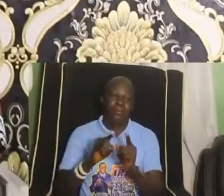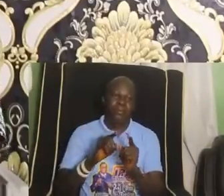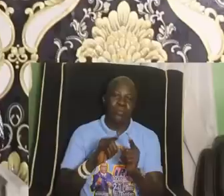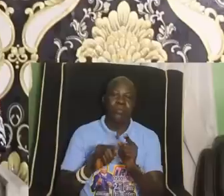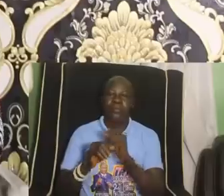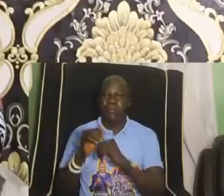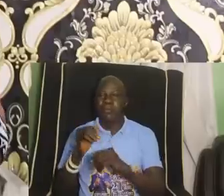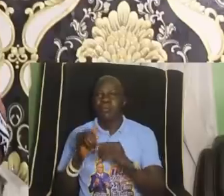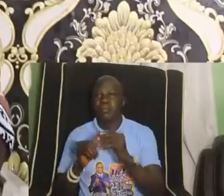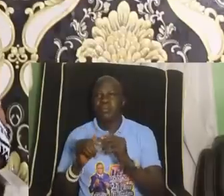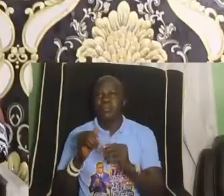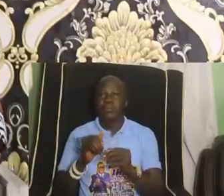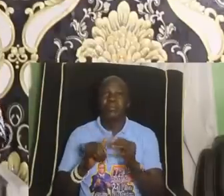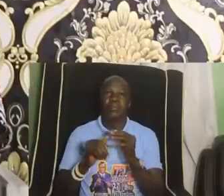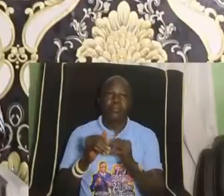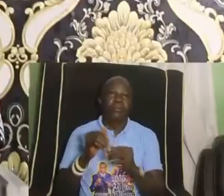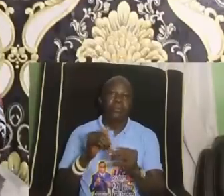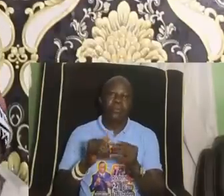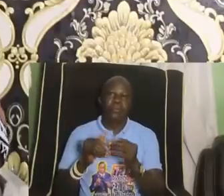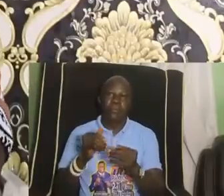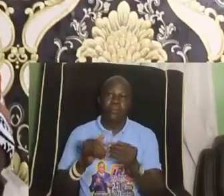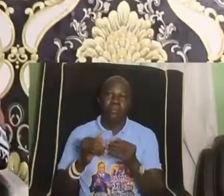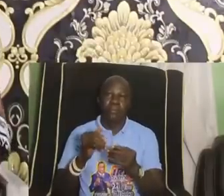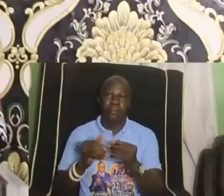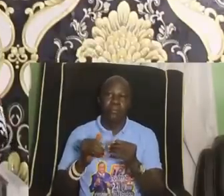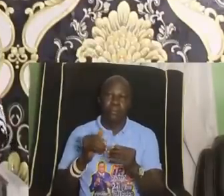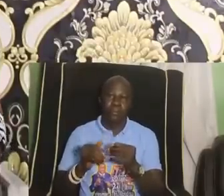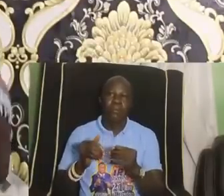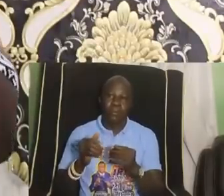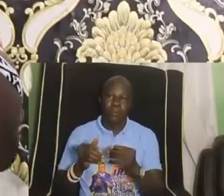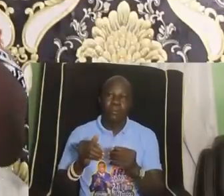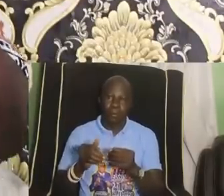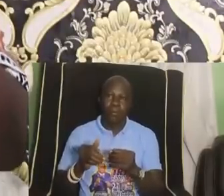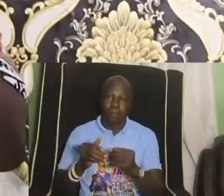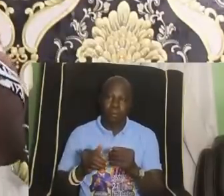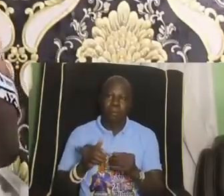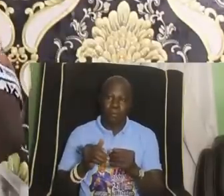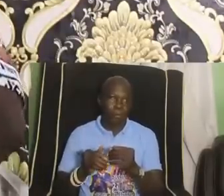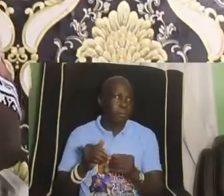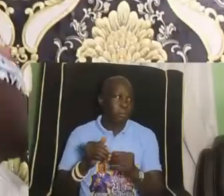Oh,